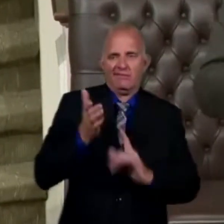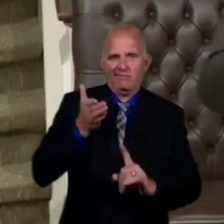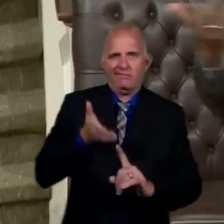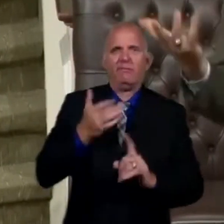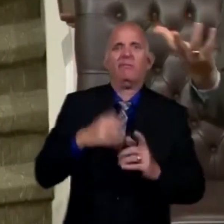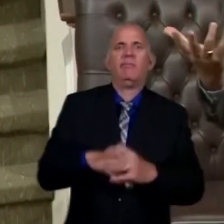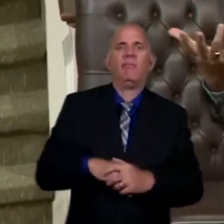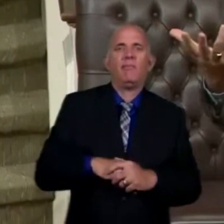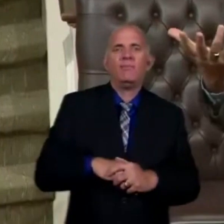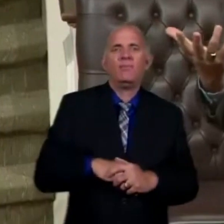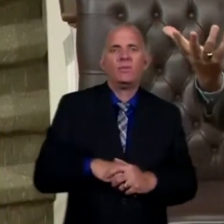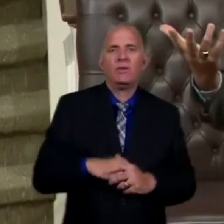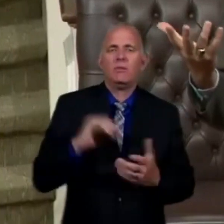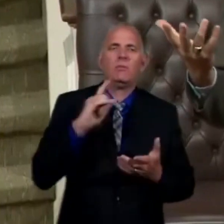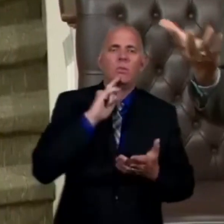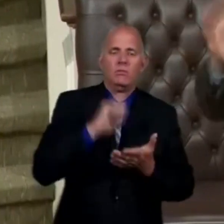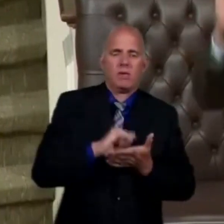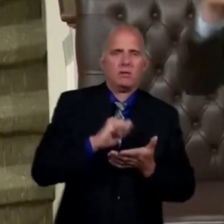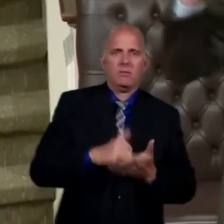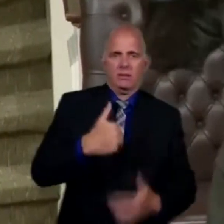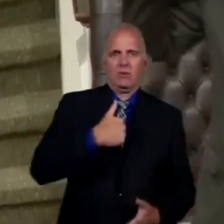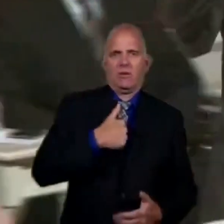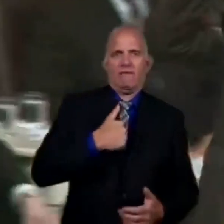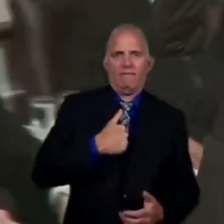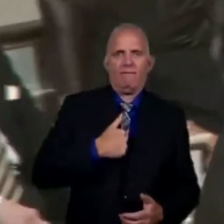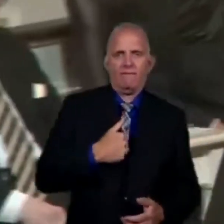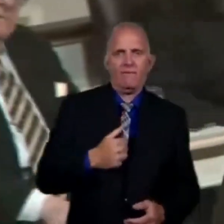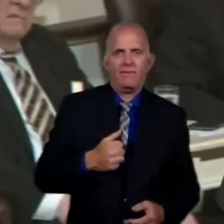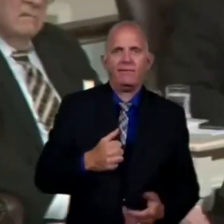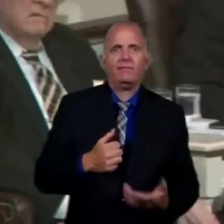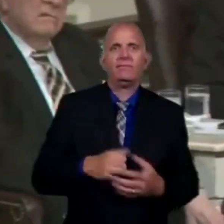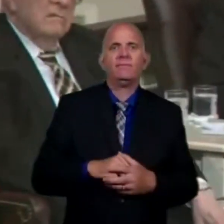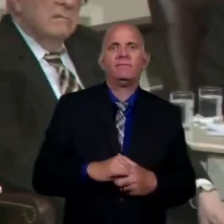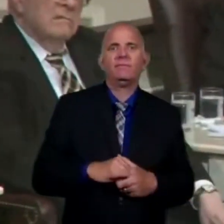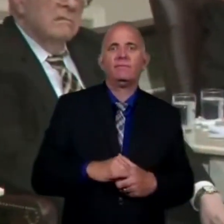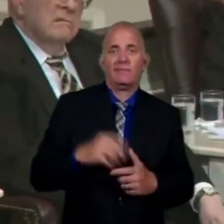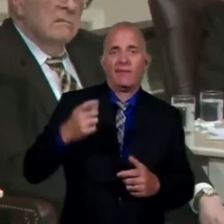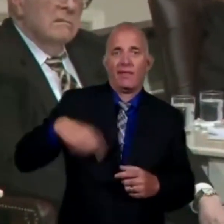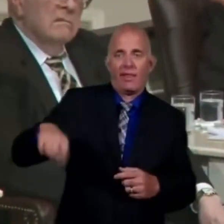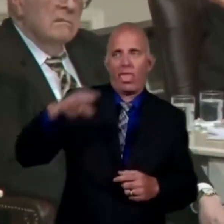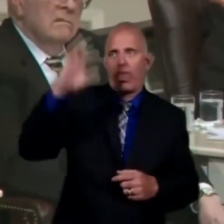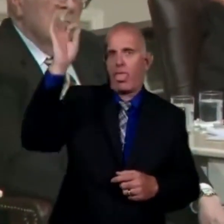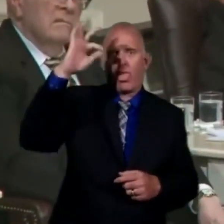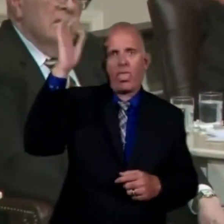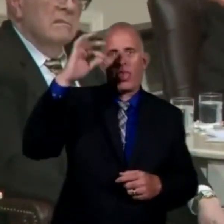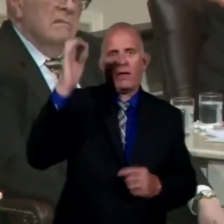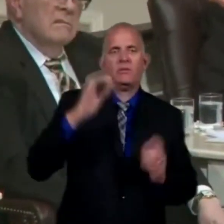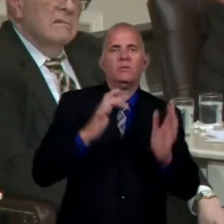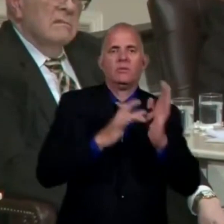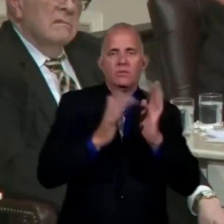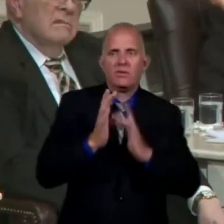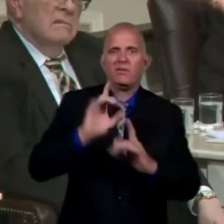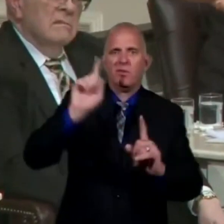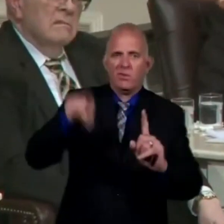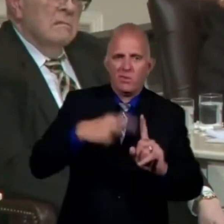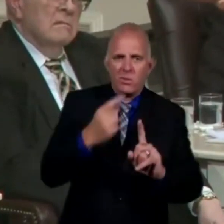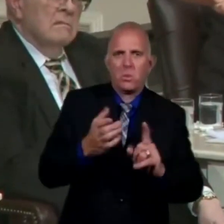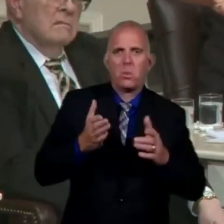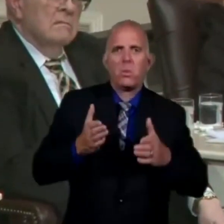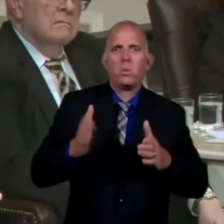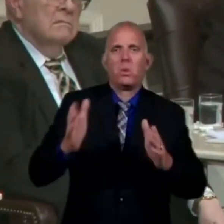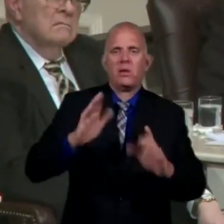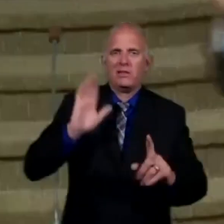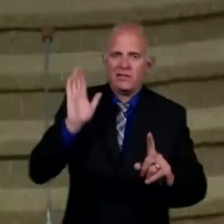No, it's not possible. He said they're ignorant. They don't know that Jesus is the only way, His